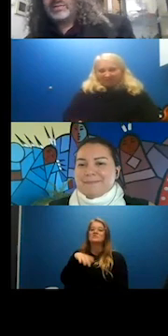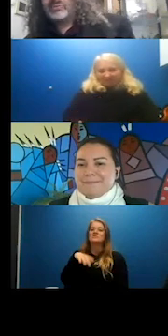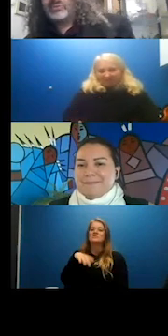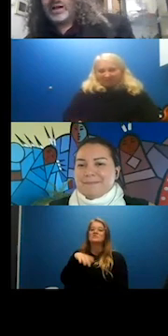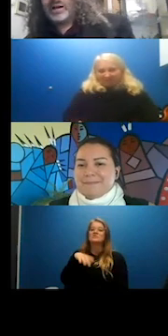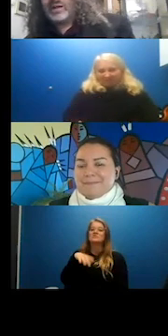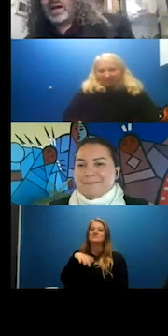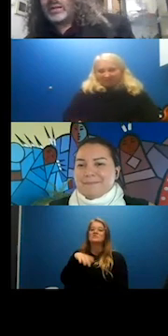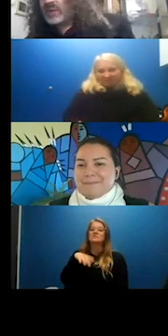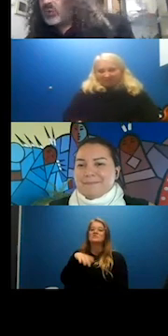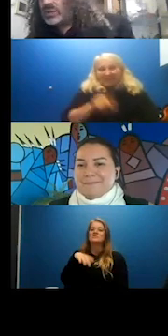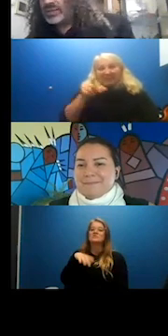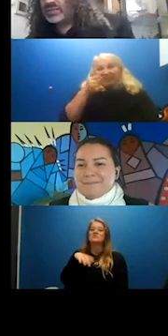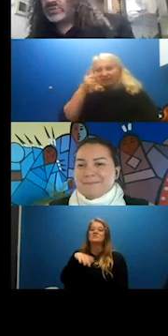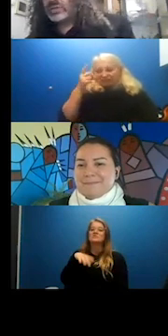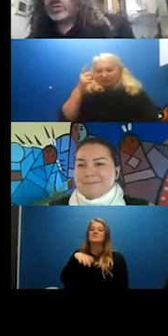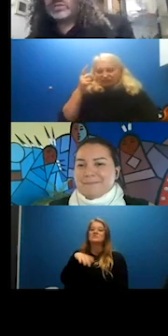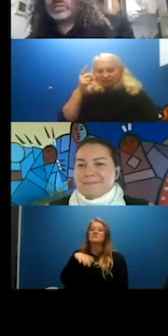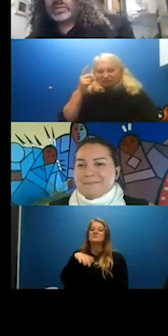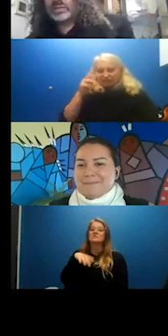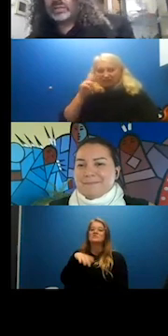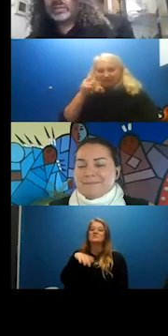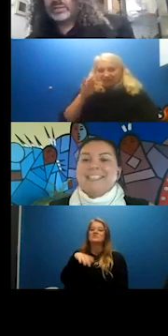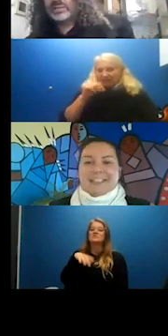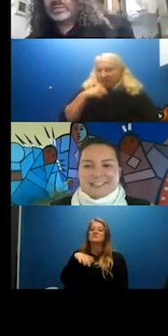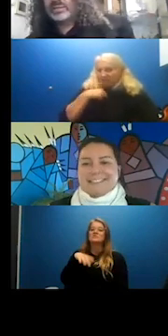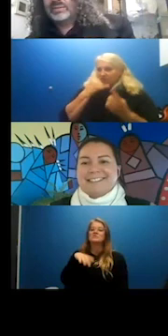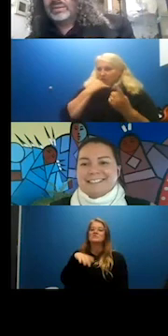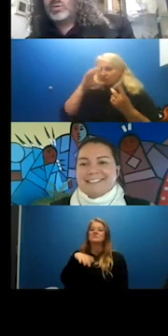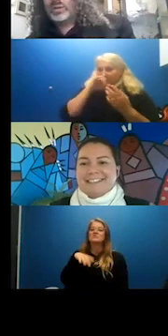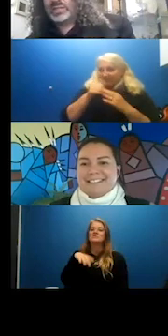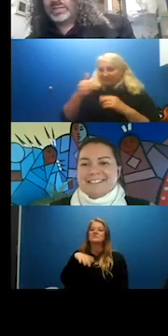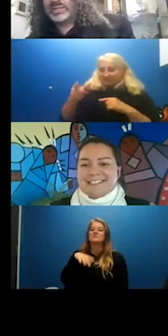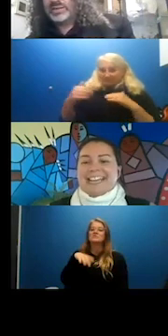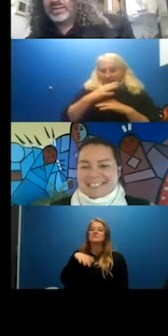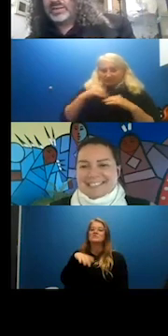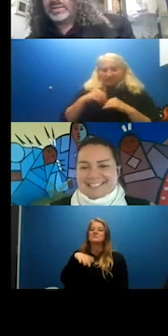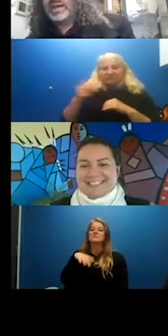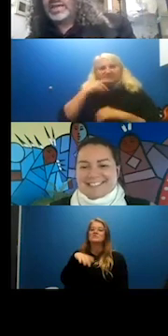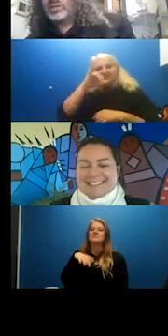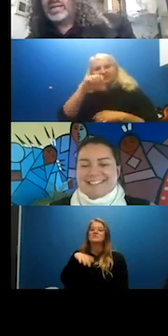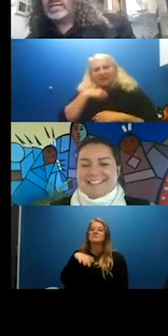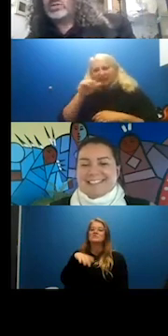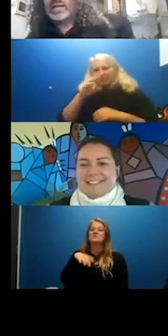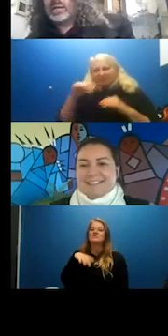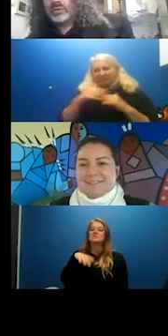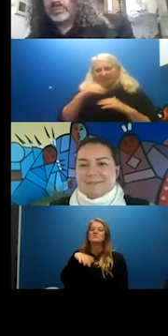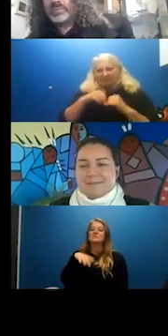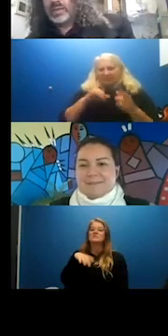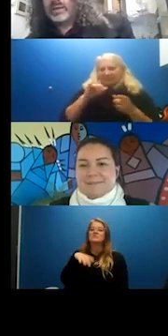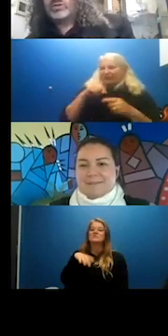Am I wrong to make the assumption that you're Indigenous? You are Indigenous, yes? In which case it looks like